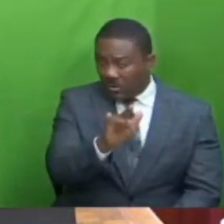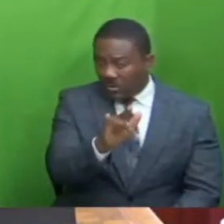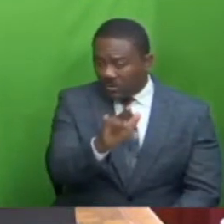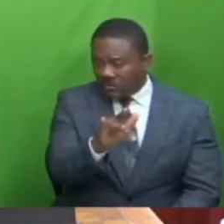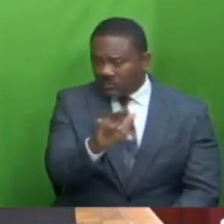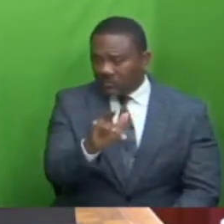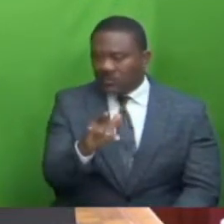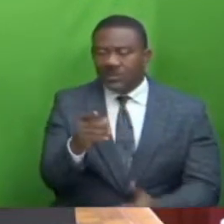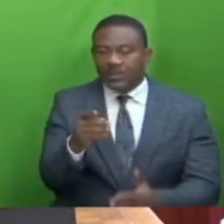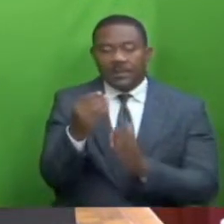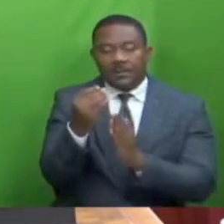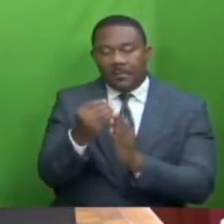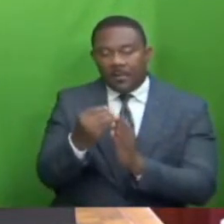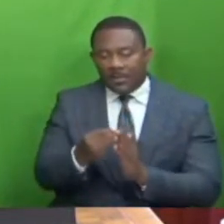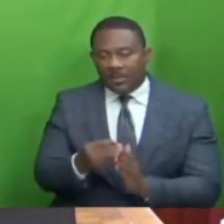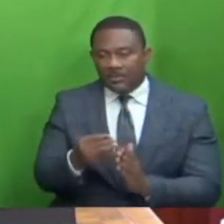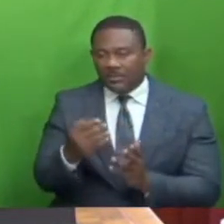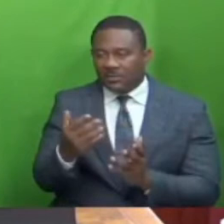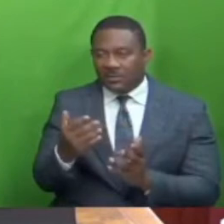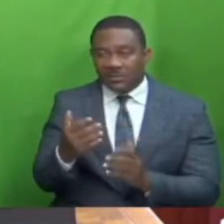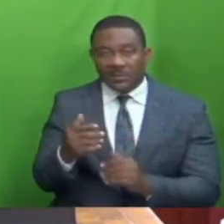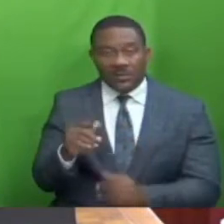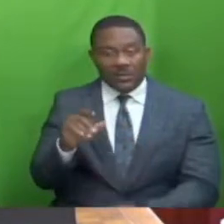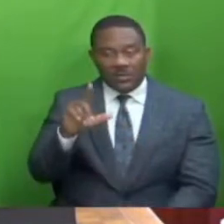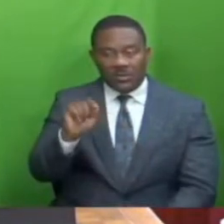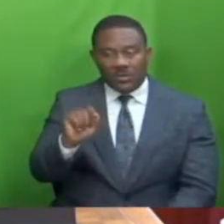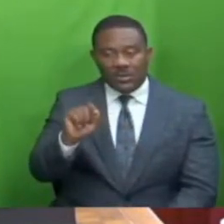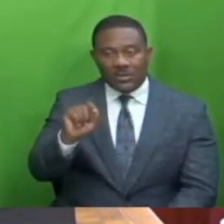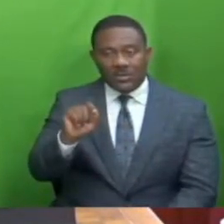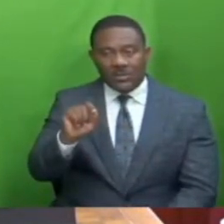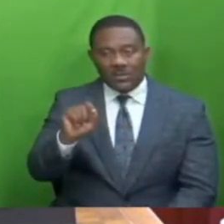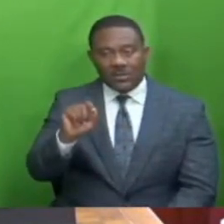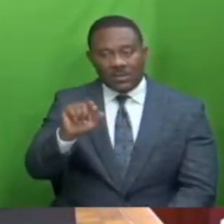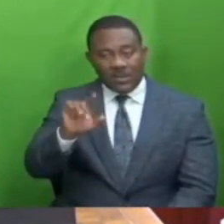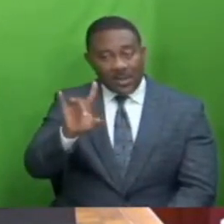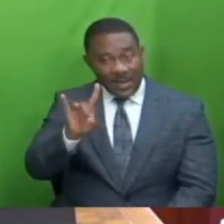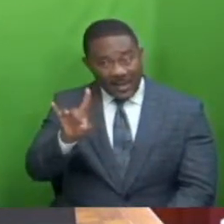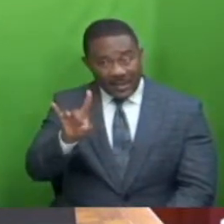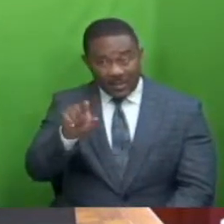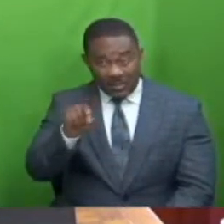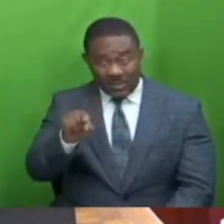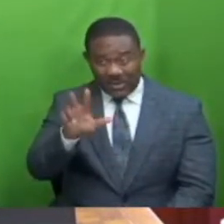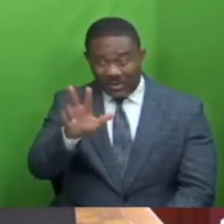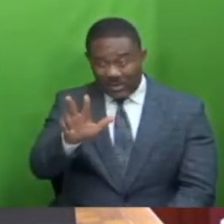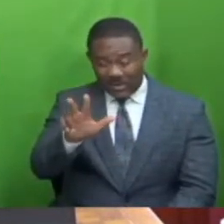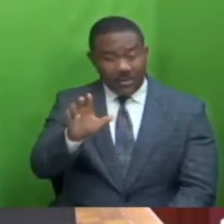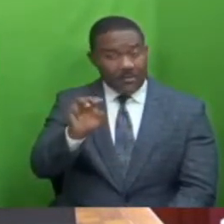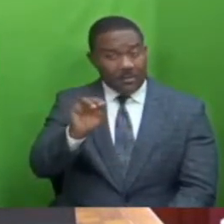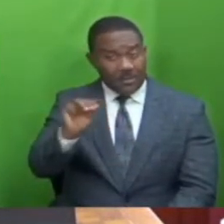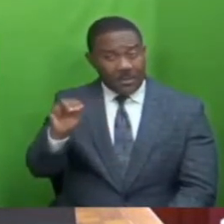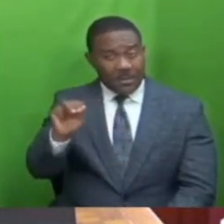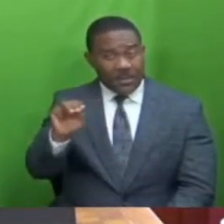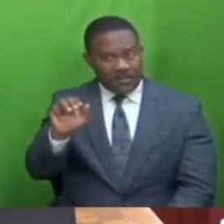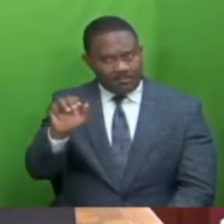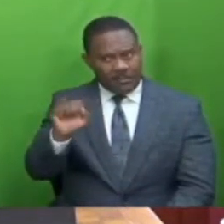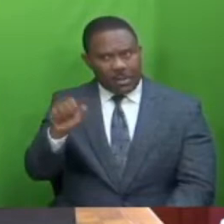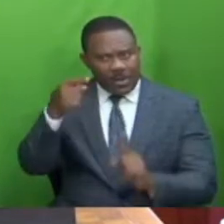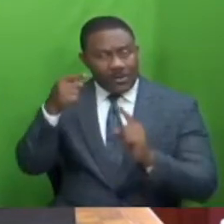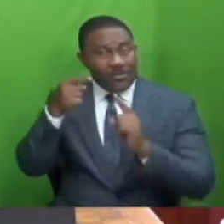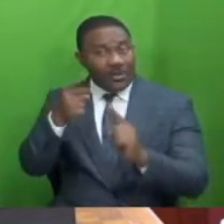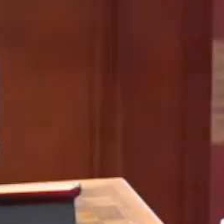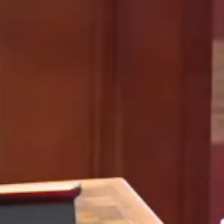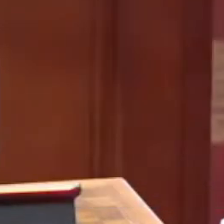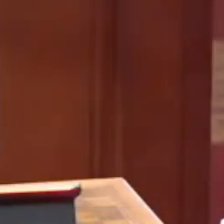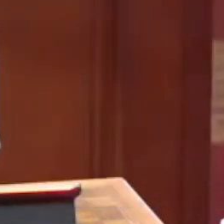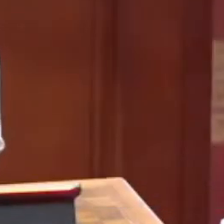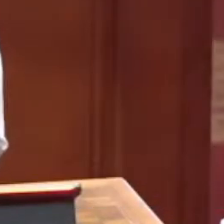deficit targets of 28.3 billion or 3.5% of GDP. A corresponding primary balance on